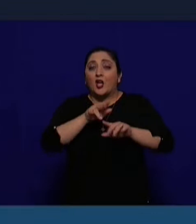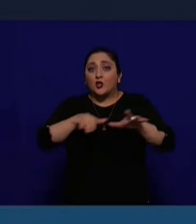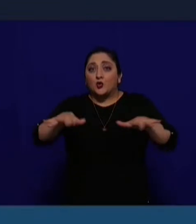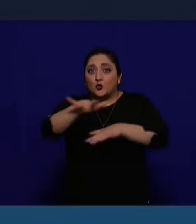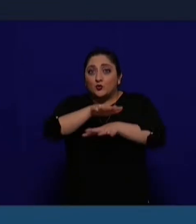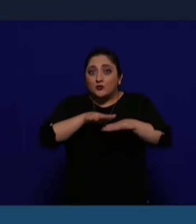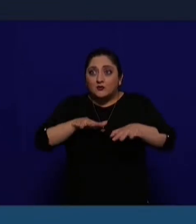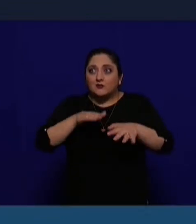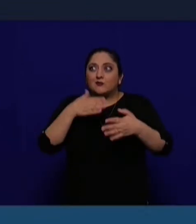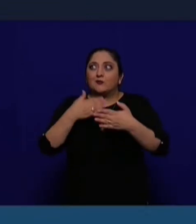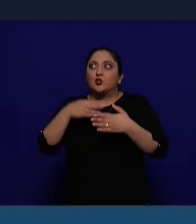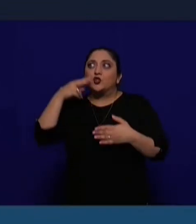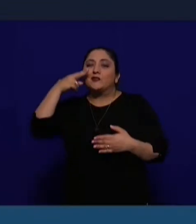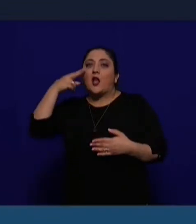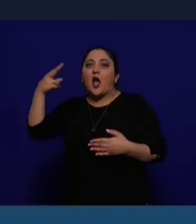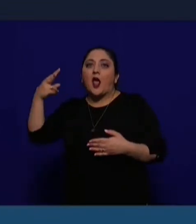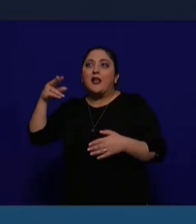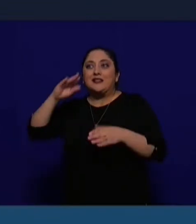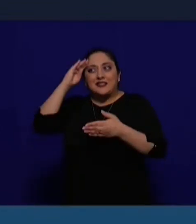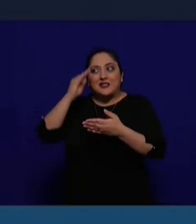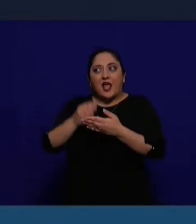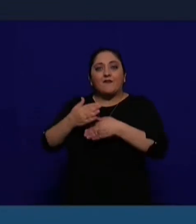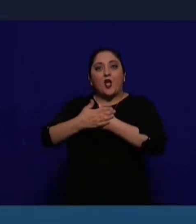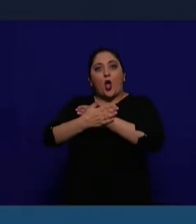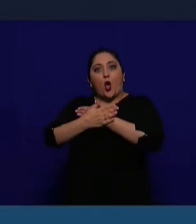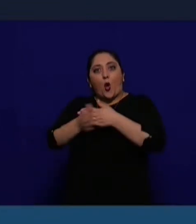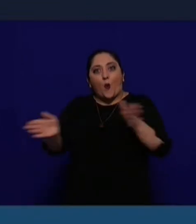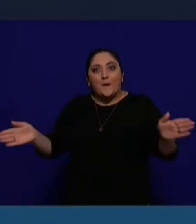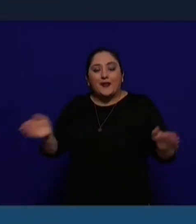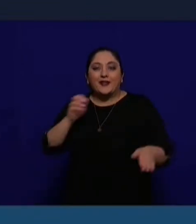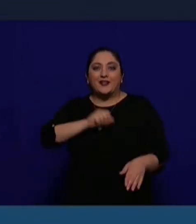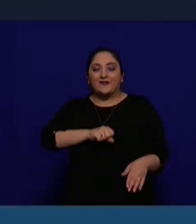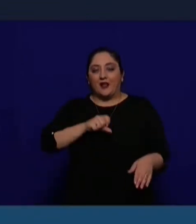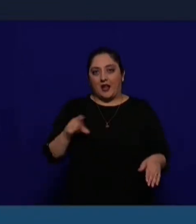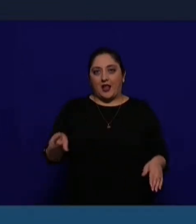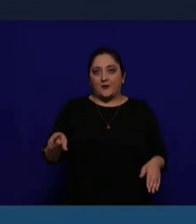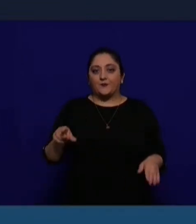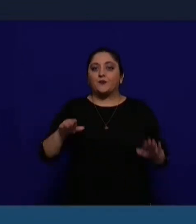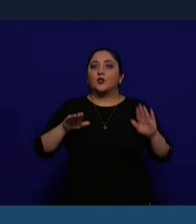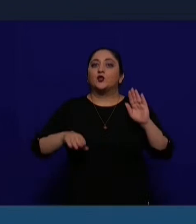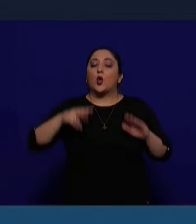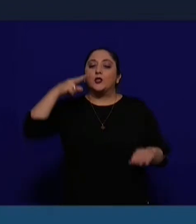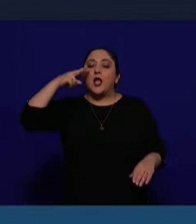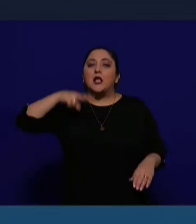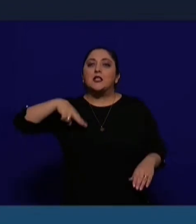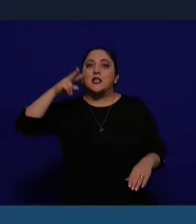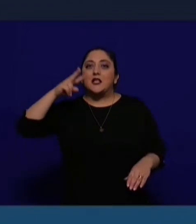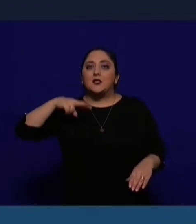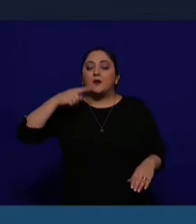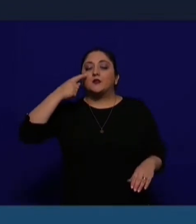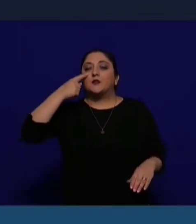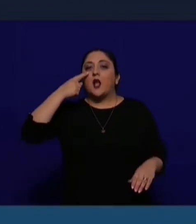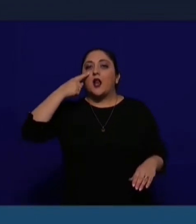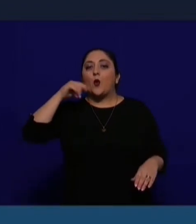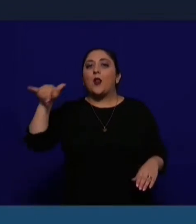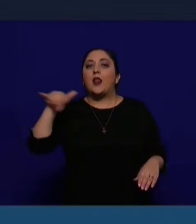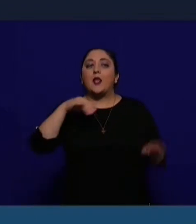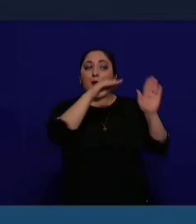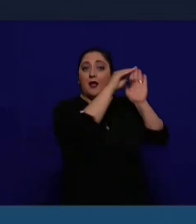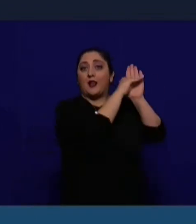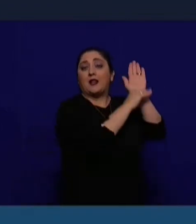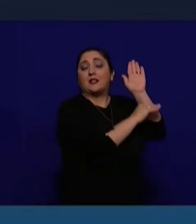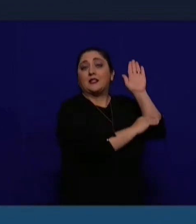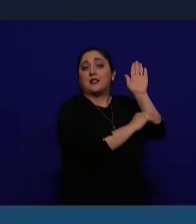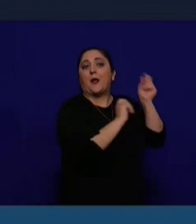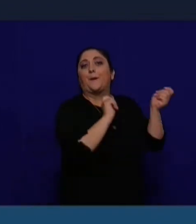jkun qed jiġri bħala l-varjant. U għabbażi ta' dan l-assessment aħna nkun qegħdin nagħmlu rakkomandazzjoni ta' pajjiżi jekk għandhom x'imbagħad